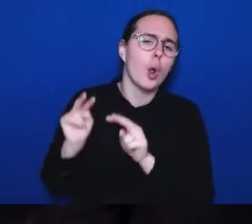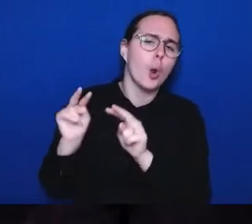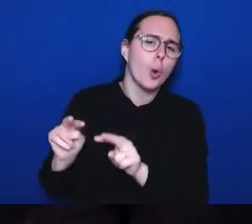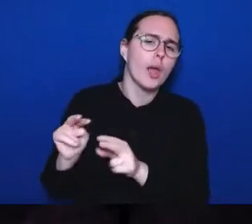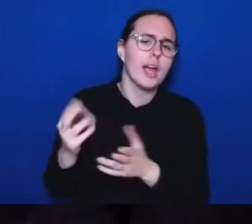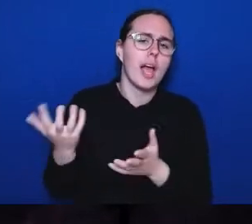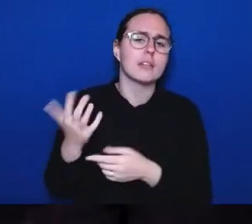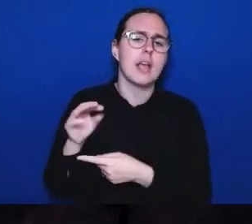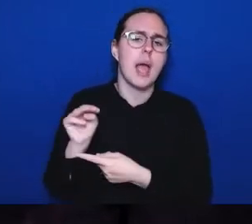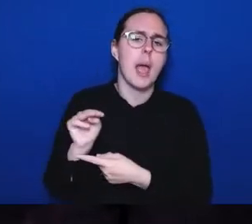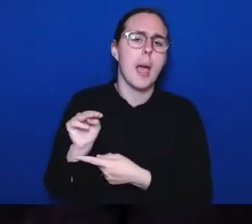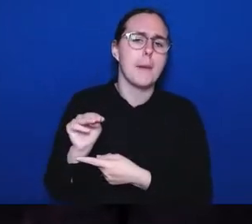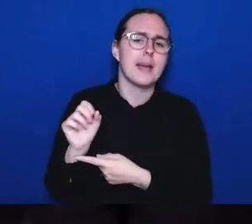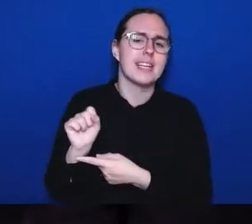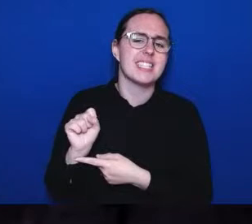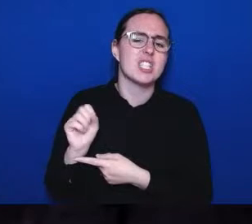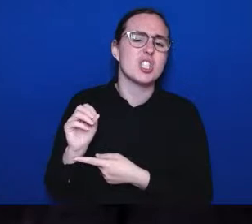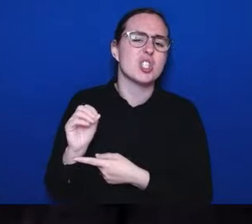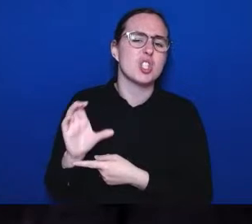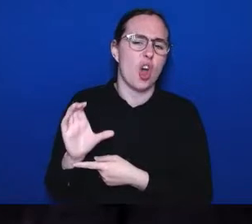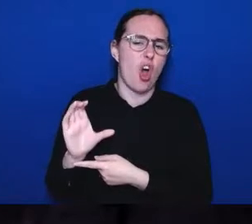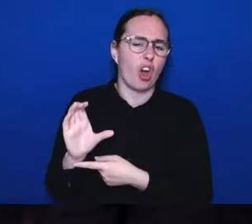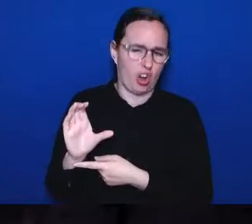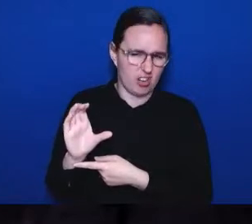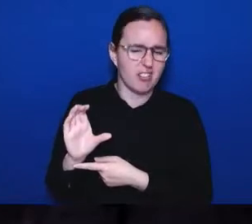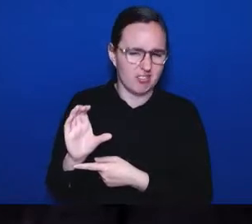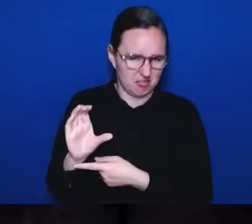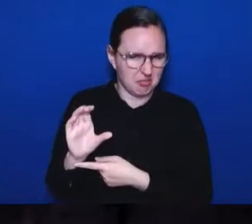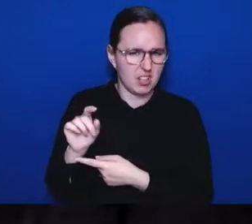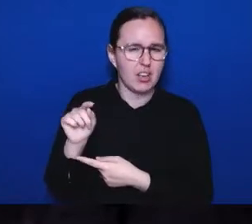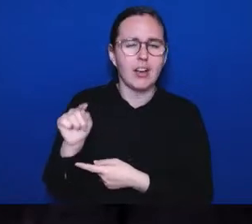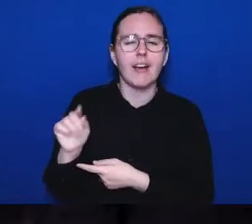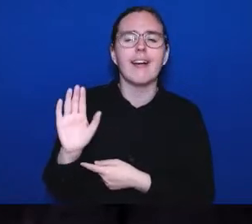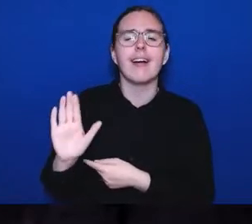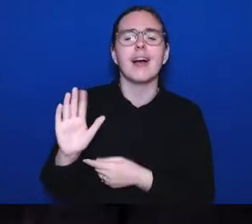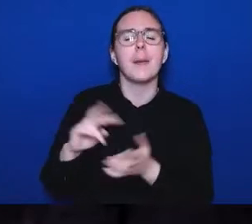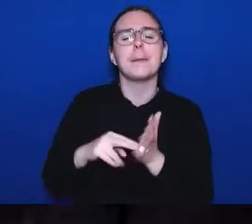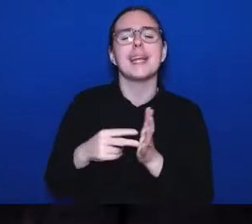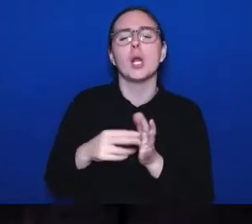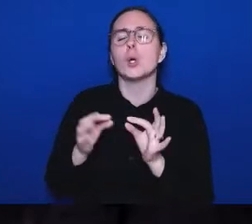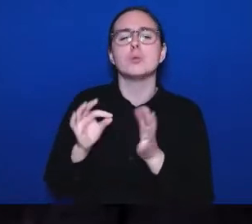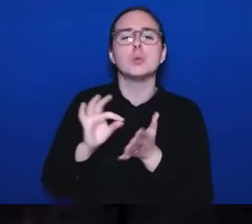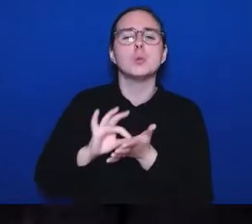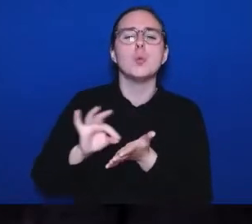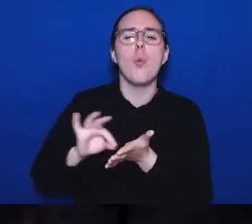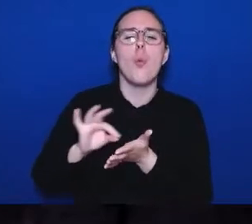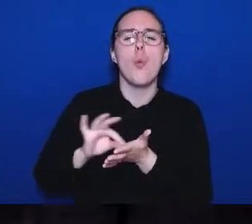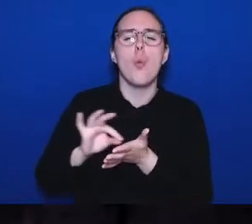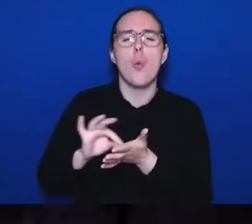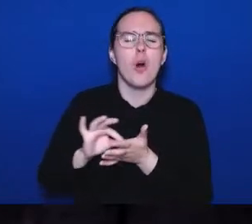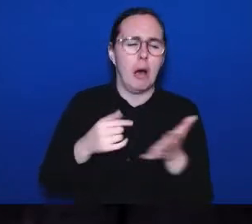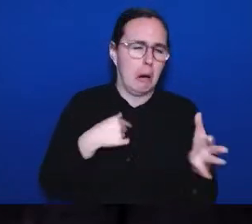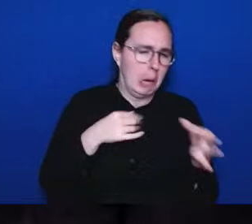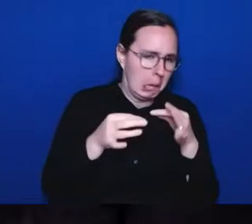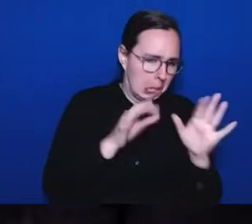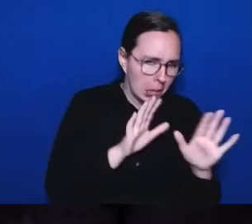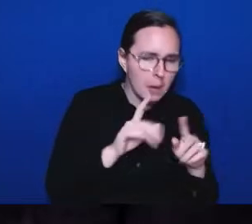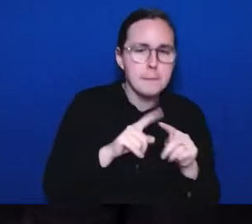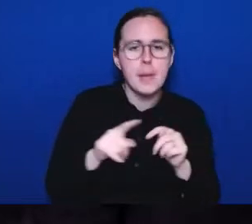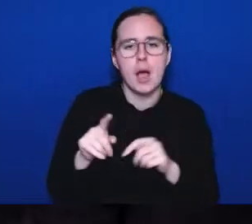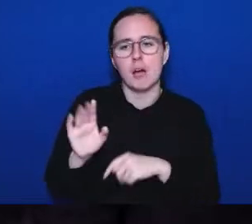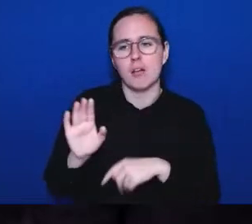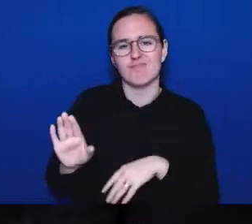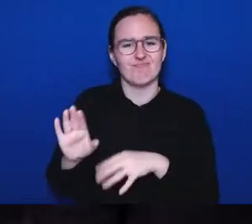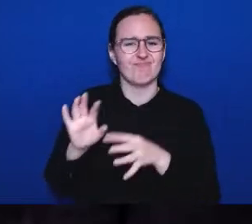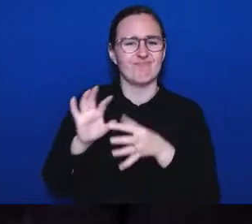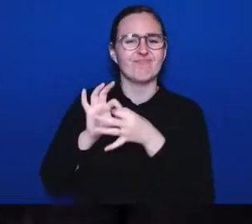not know the details of that. But really what you look at is exactly that. Some of that Minister Dix just spoke of is that time with the patient,